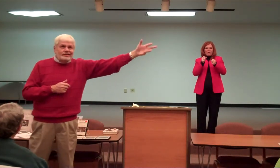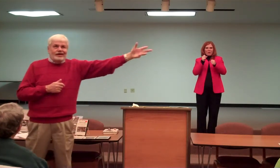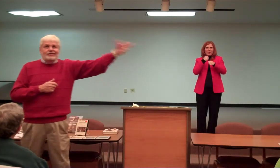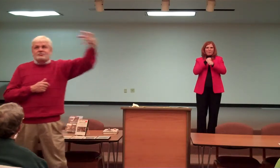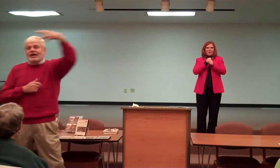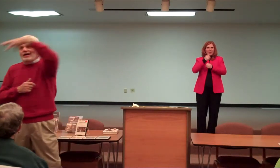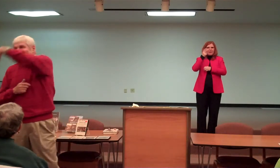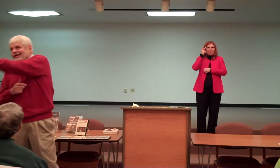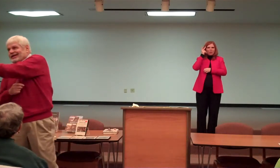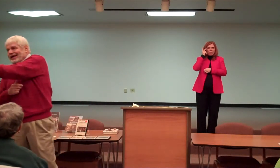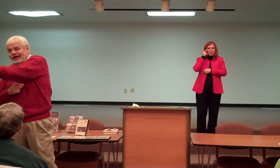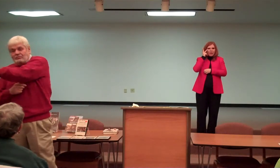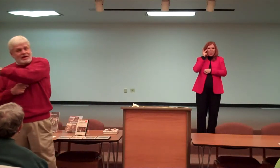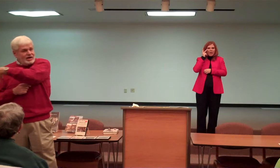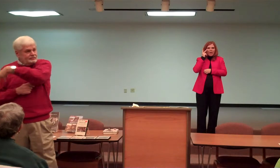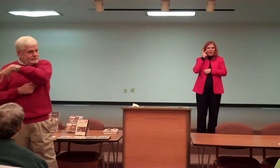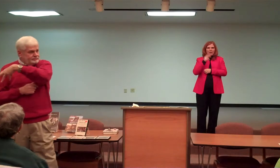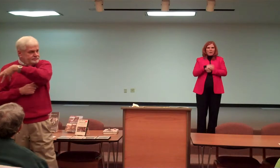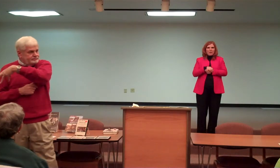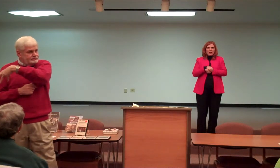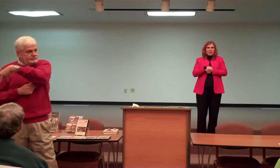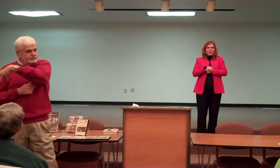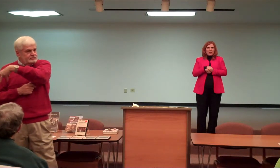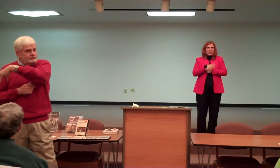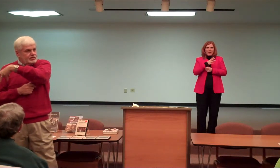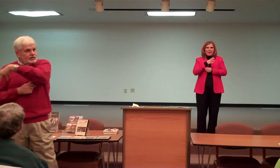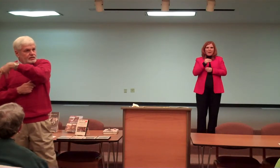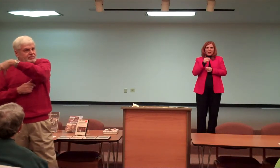Korean Hyundai's made in Alabama.